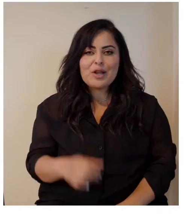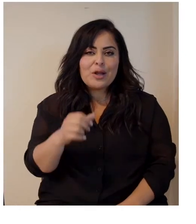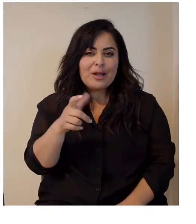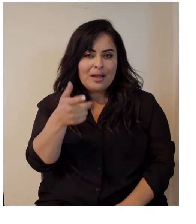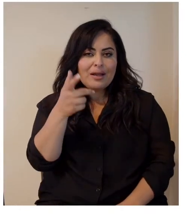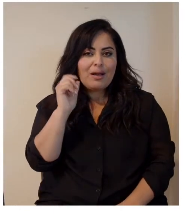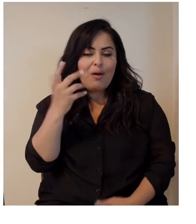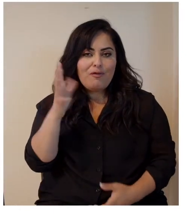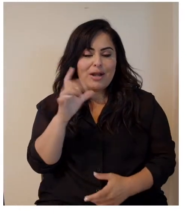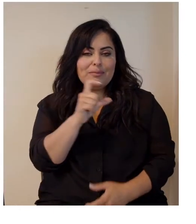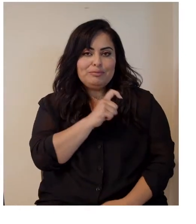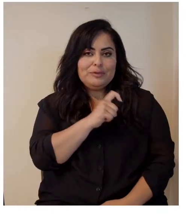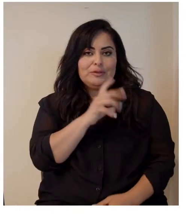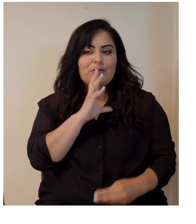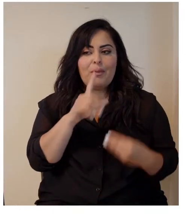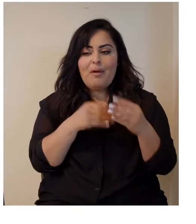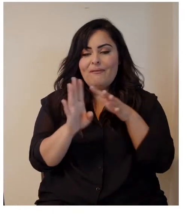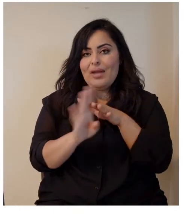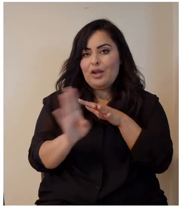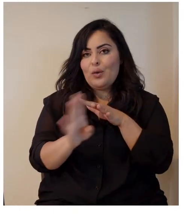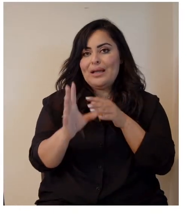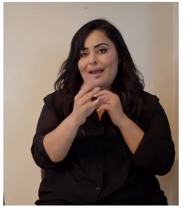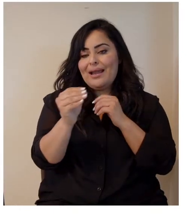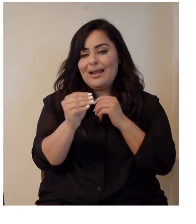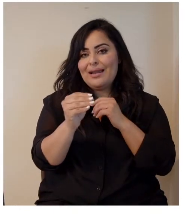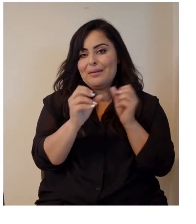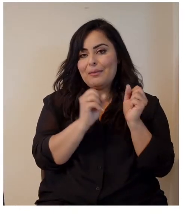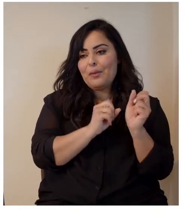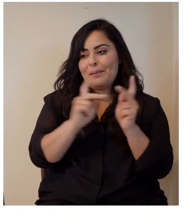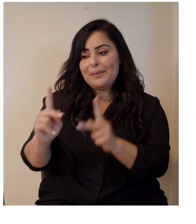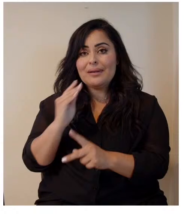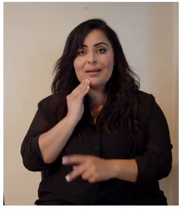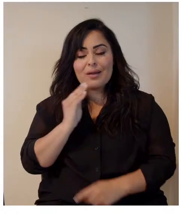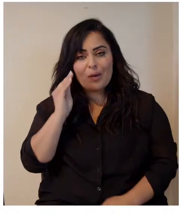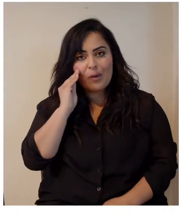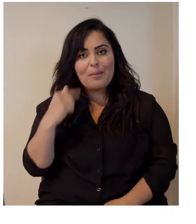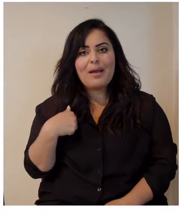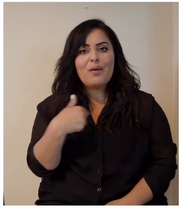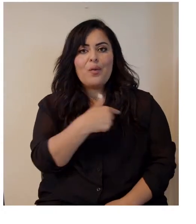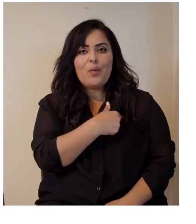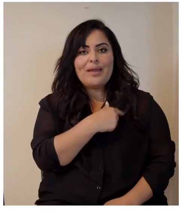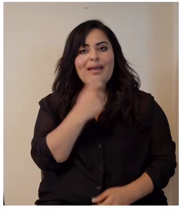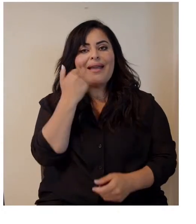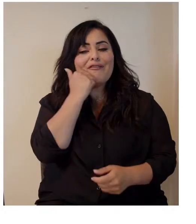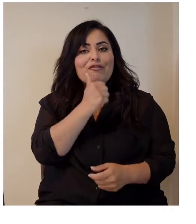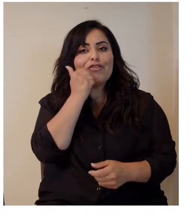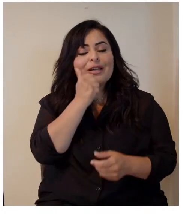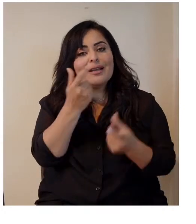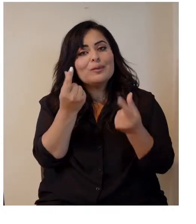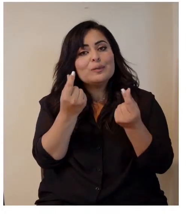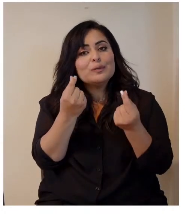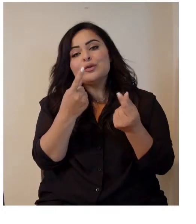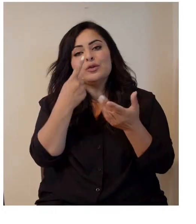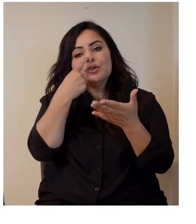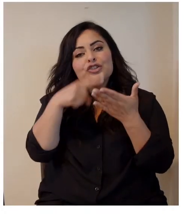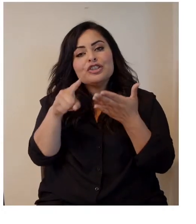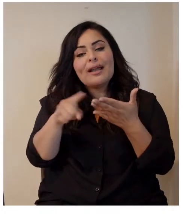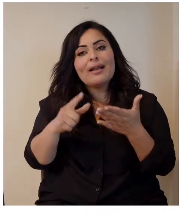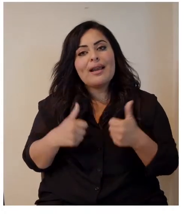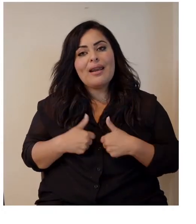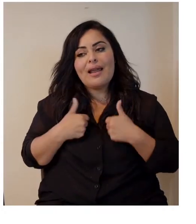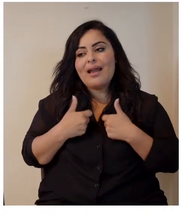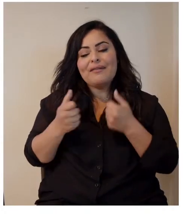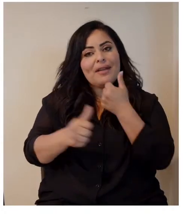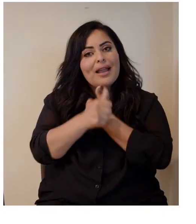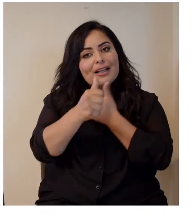bit from law enforcement on evacuation and repopulation. One thing that we've been doing is we validate daily when it comes to life hazards or safety